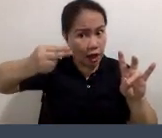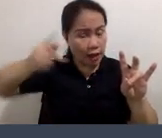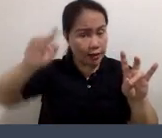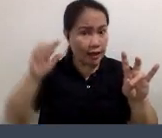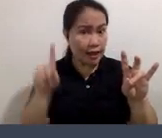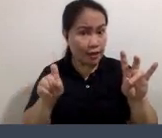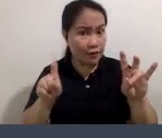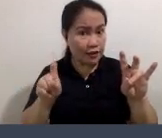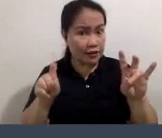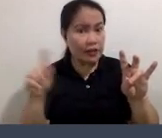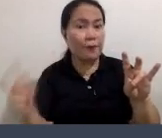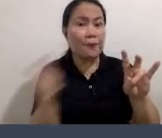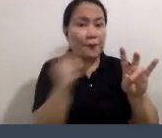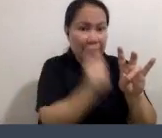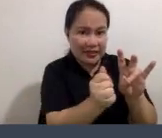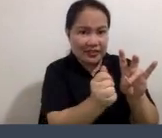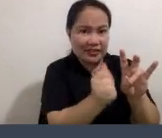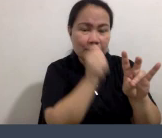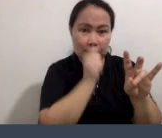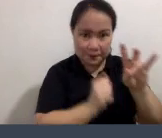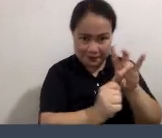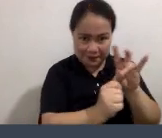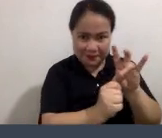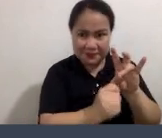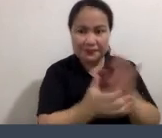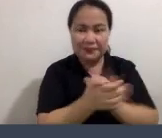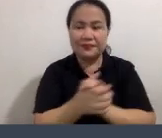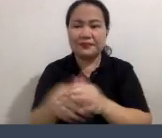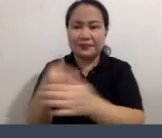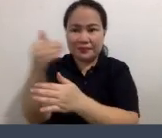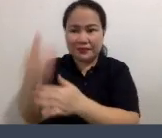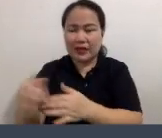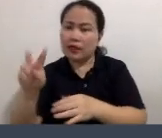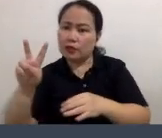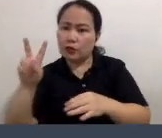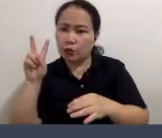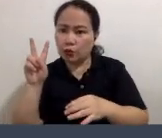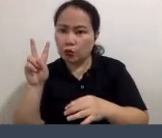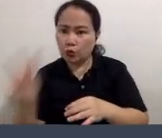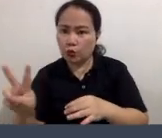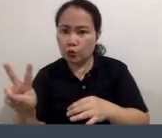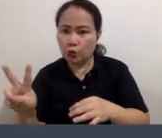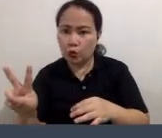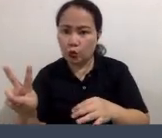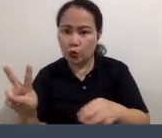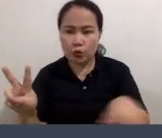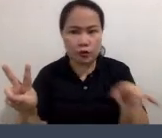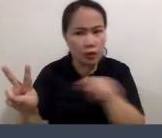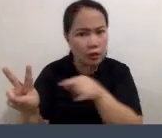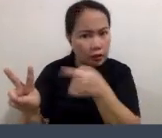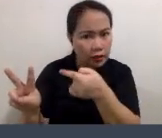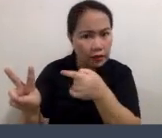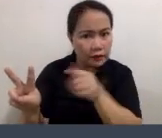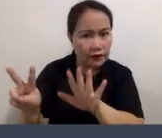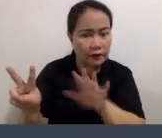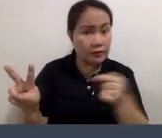bigger absolute value. So, that is positive. Next, so I have here again. So, copy muna natin si